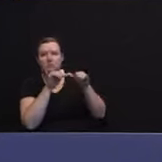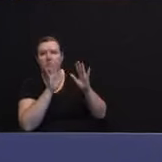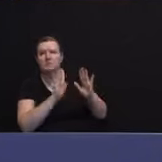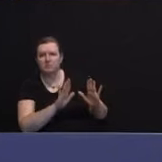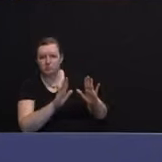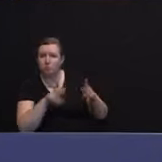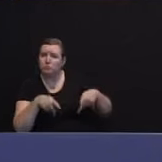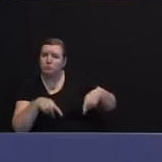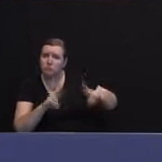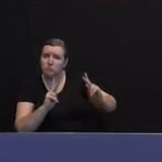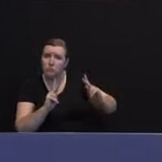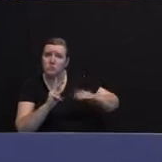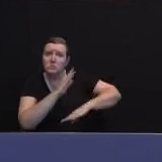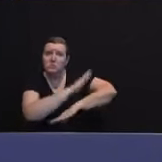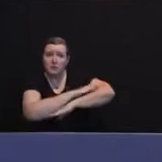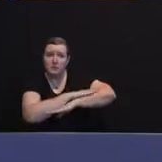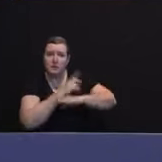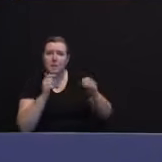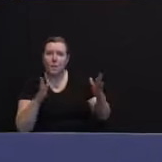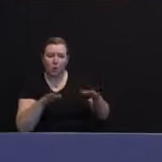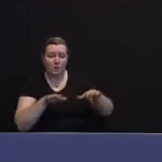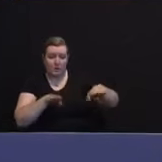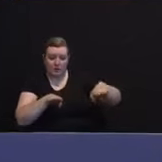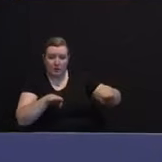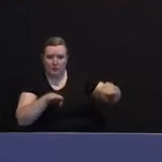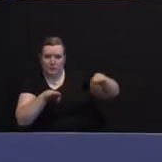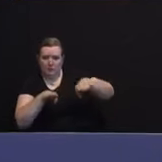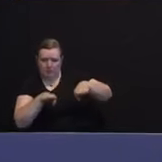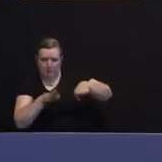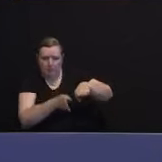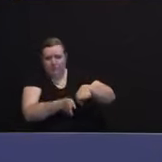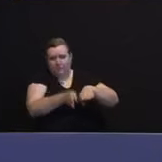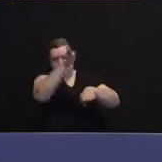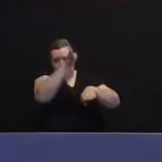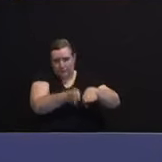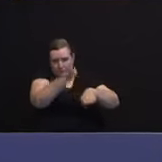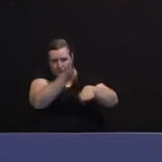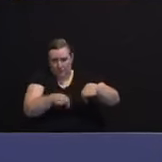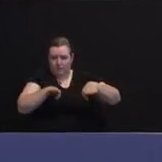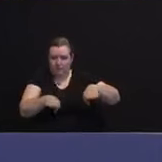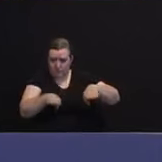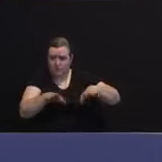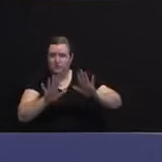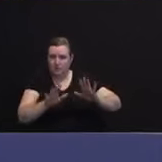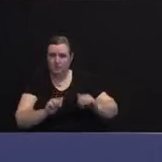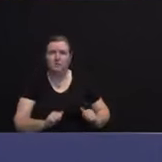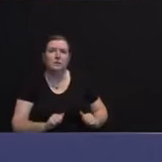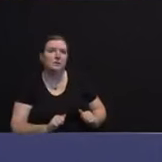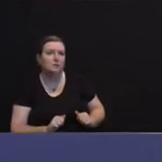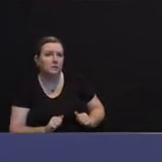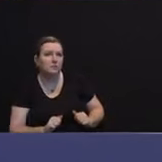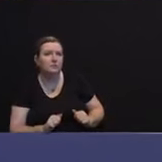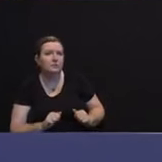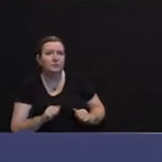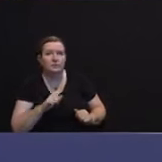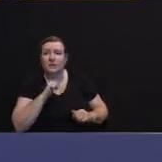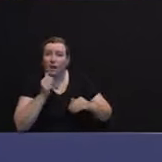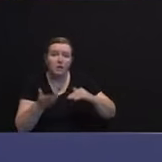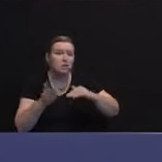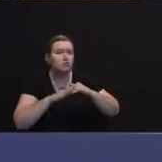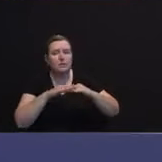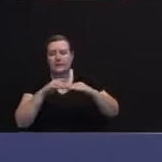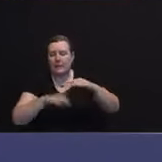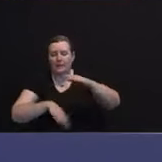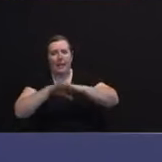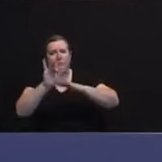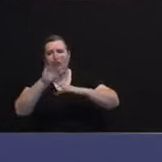closer together to allow them to meet that capacity, but we're not increasing the capacity and don't expect that we will in the near term.